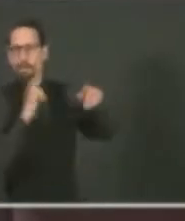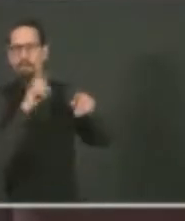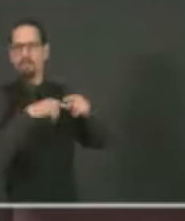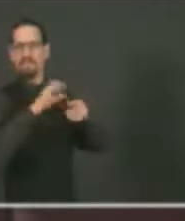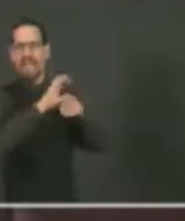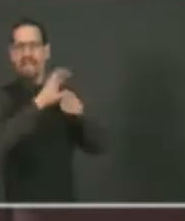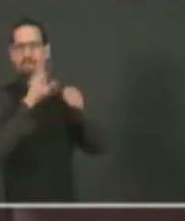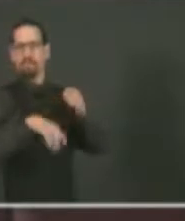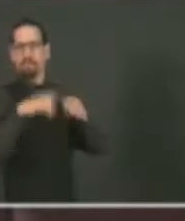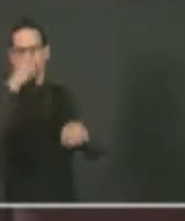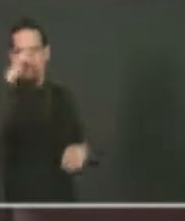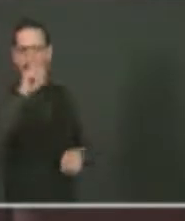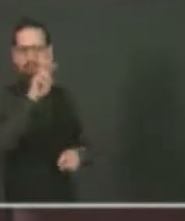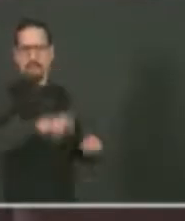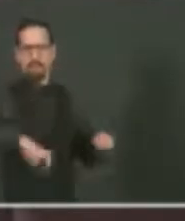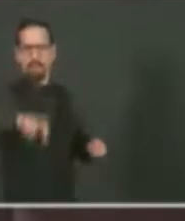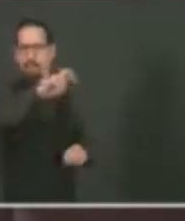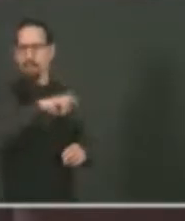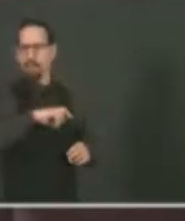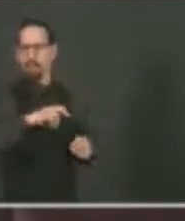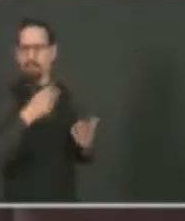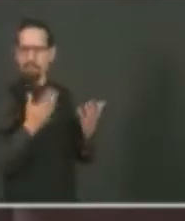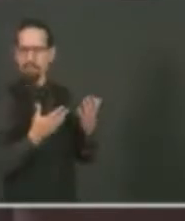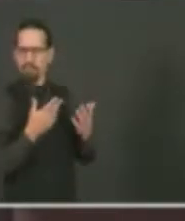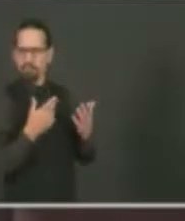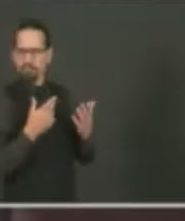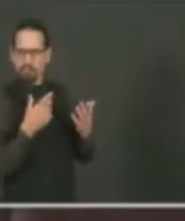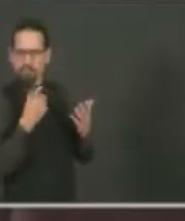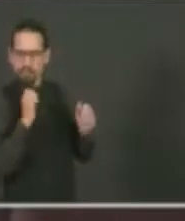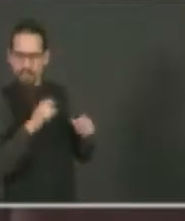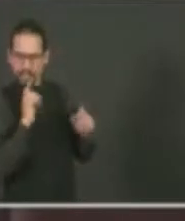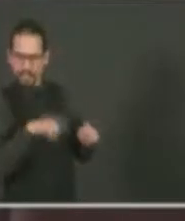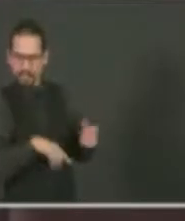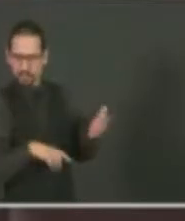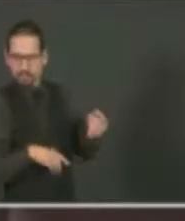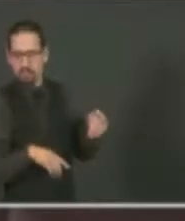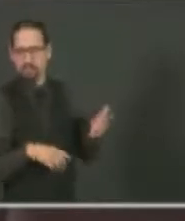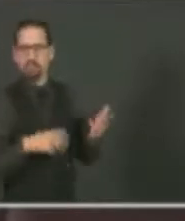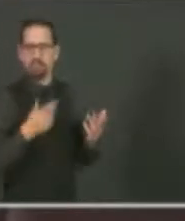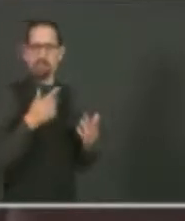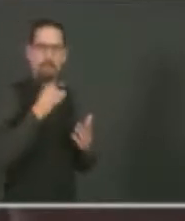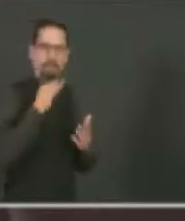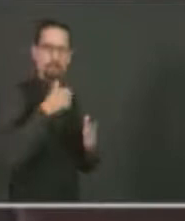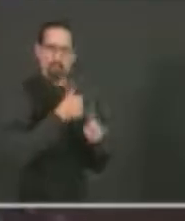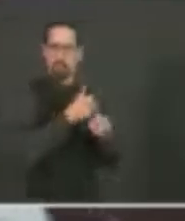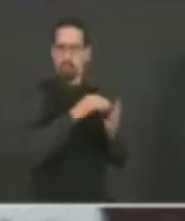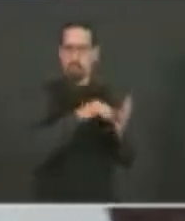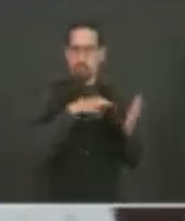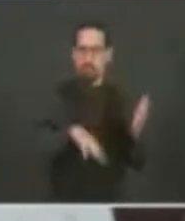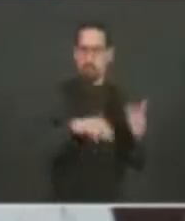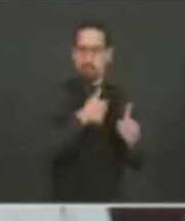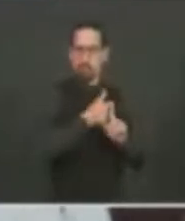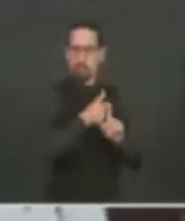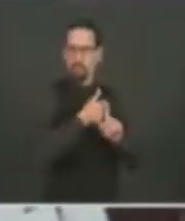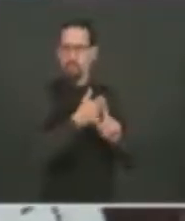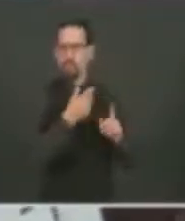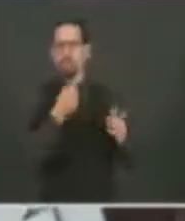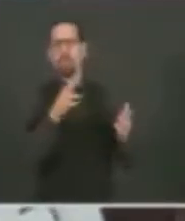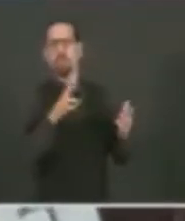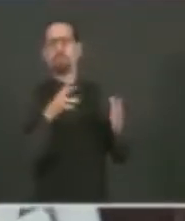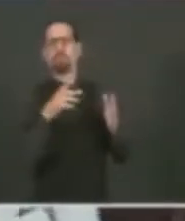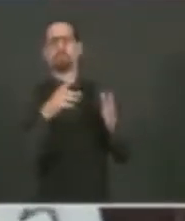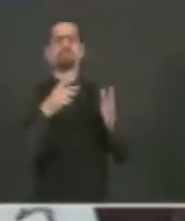maybe Dr. Alexander Scott has some information. Are any of these kids, whether it's the college students or grade school kids,